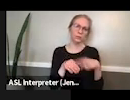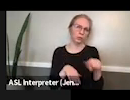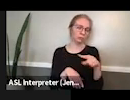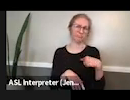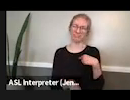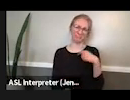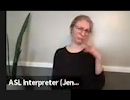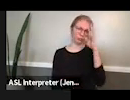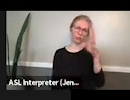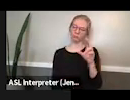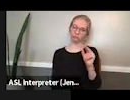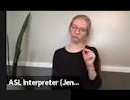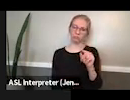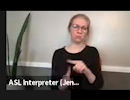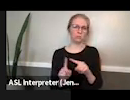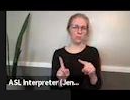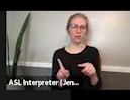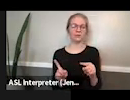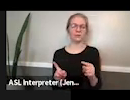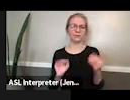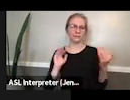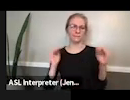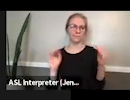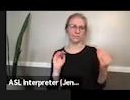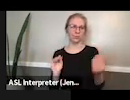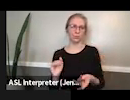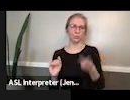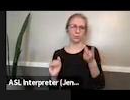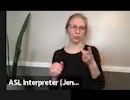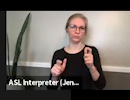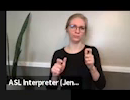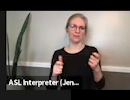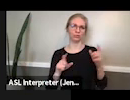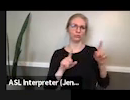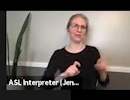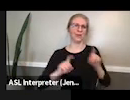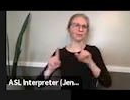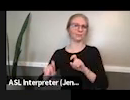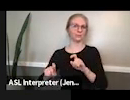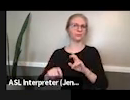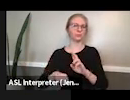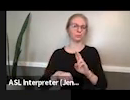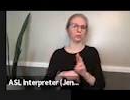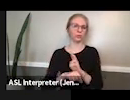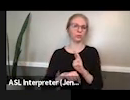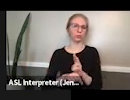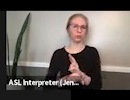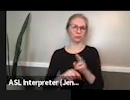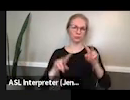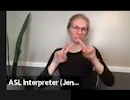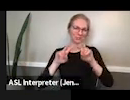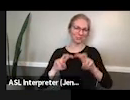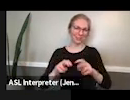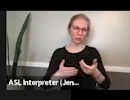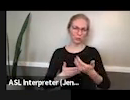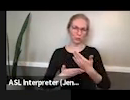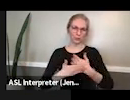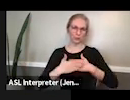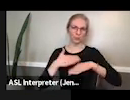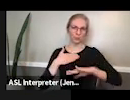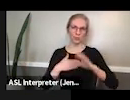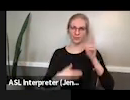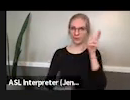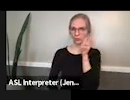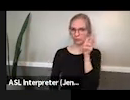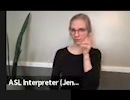a comparison of the two major tests used to assess newborns' hearing.